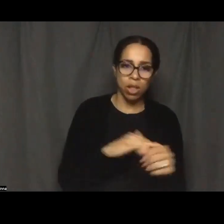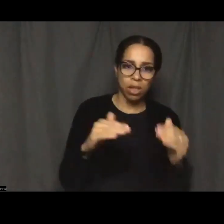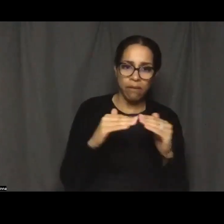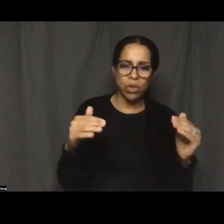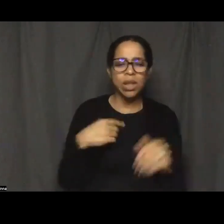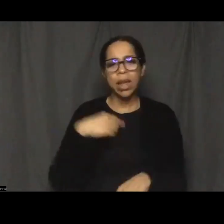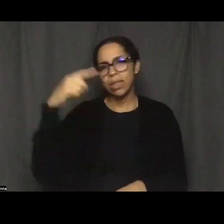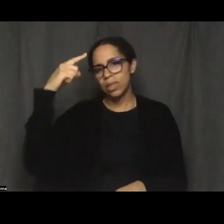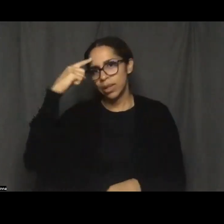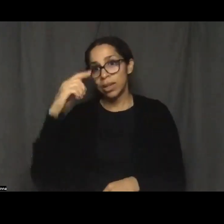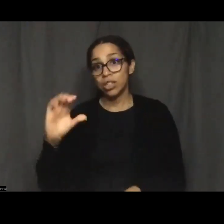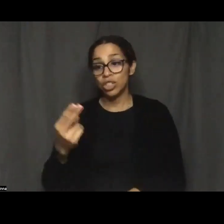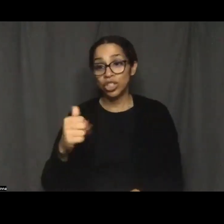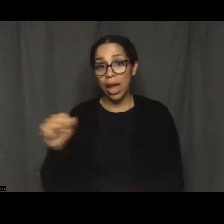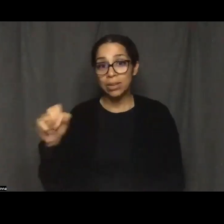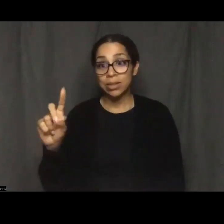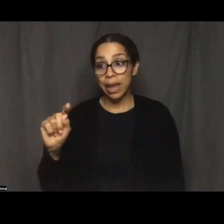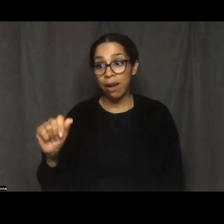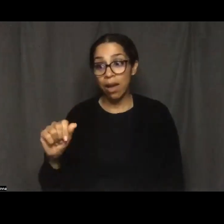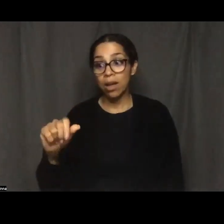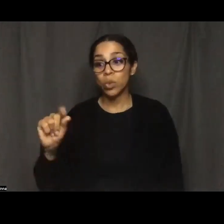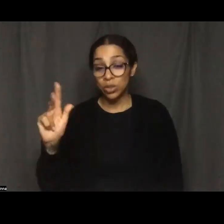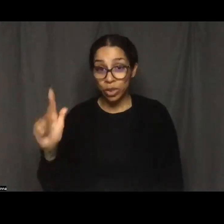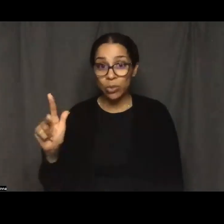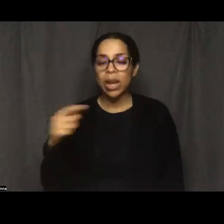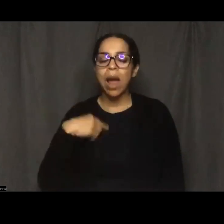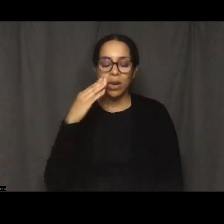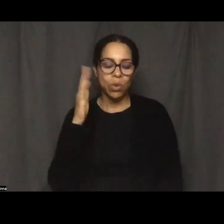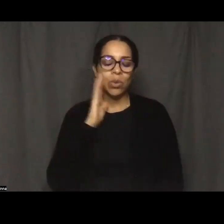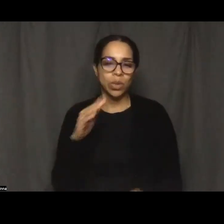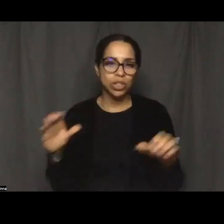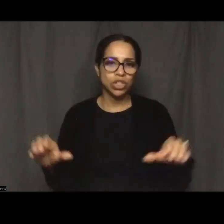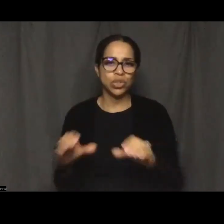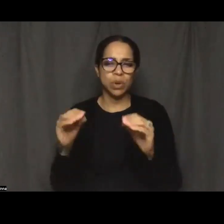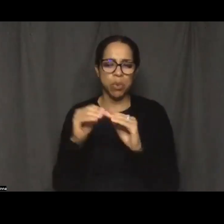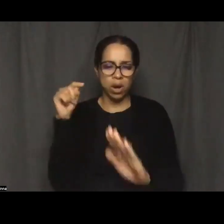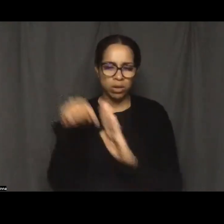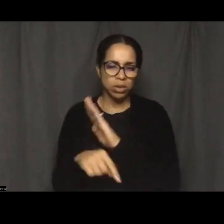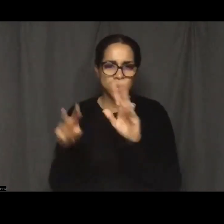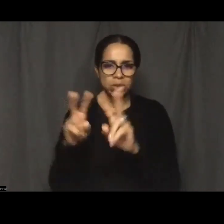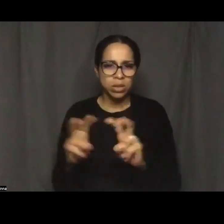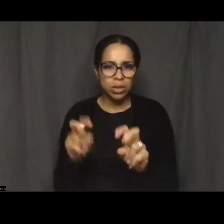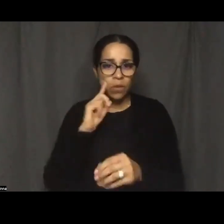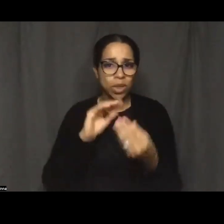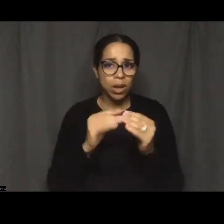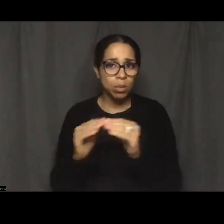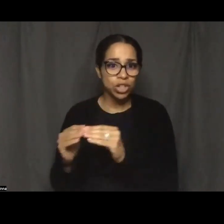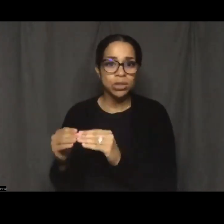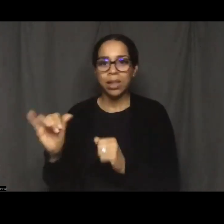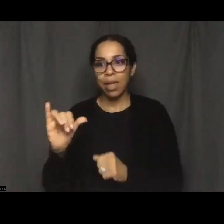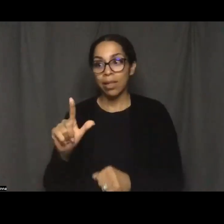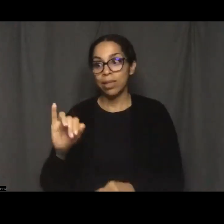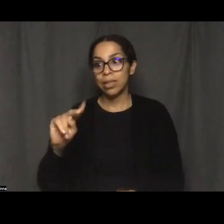And I think the CHAS data 23, I know that we will be doing some deeper cuts into those numbers because we have, as Lindsay said, a